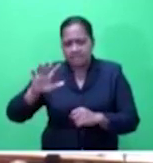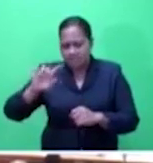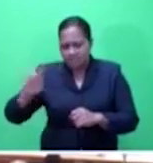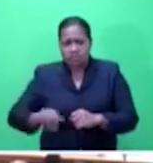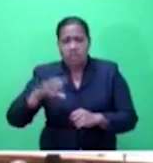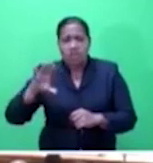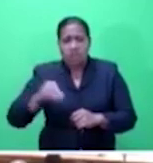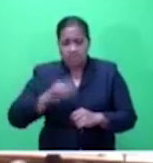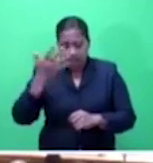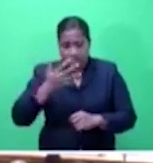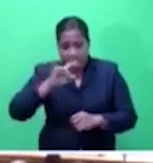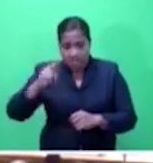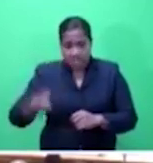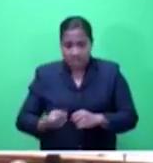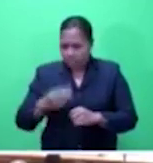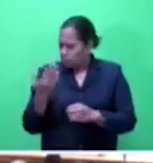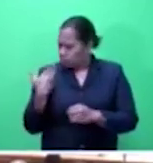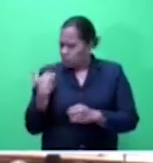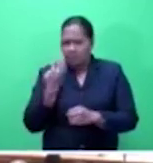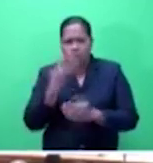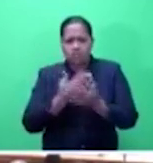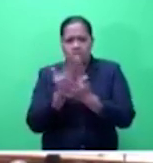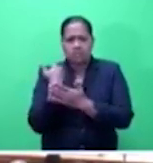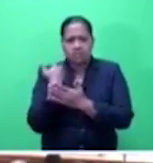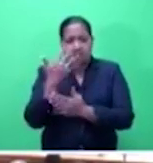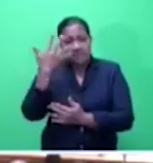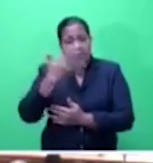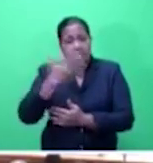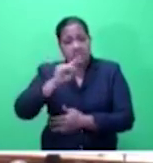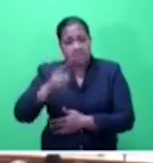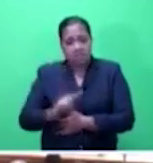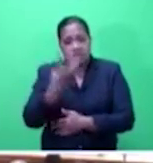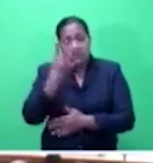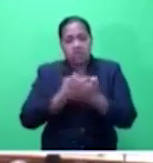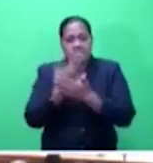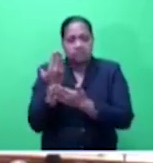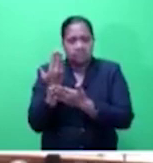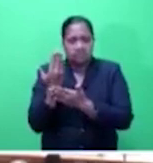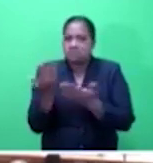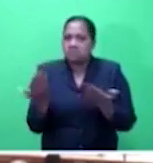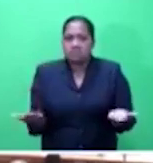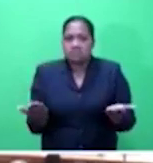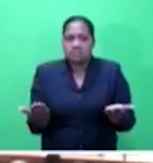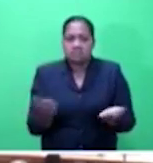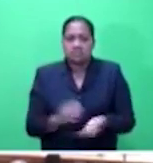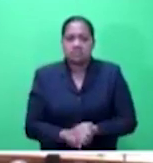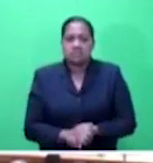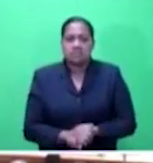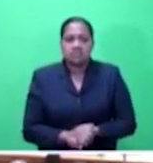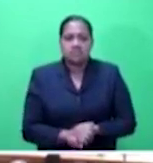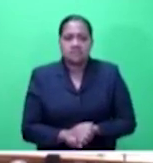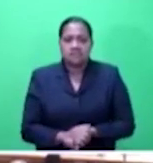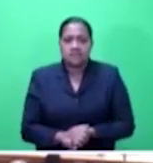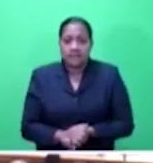cases 4 short days ago. 50,000 in 4 days. In the most badly affected nations